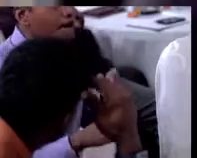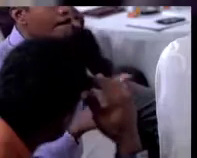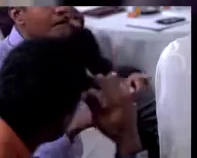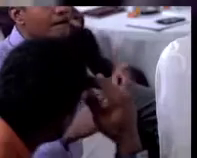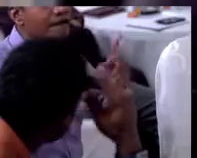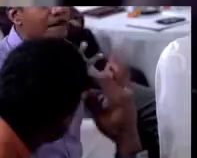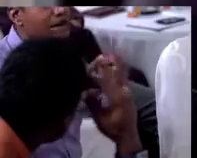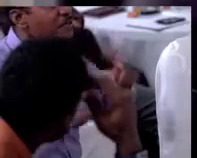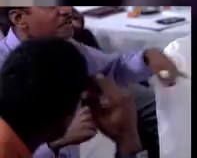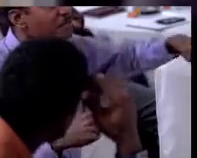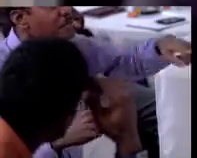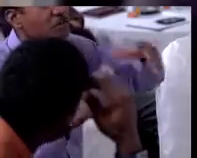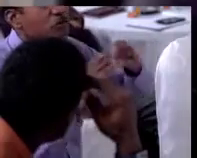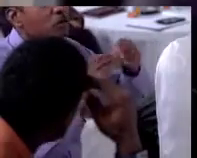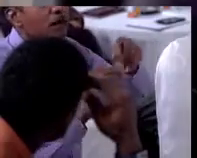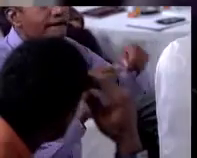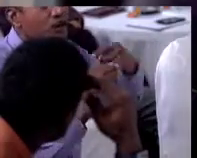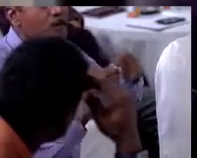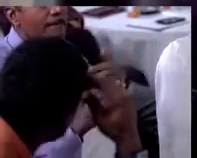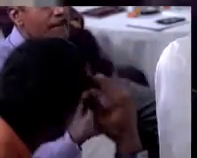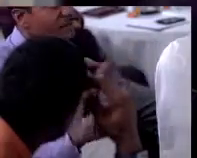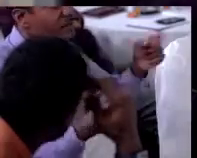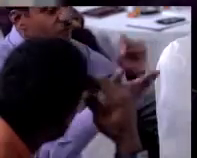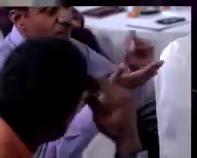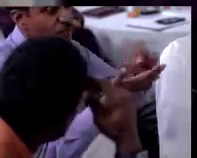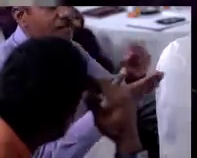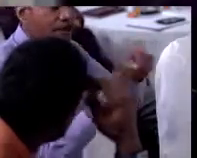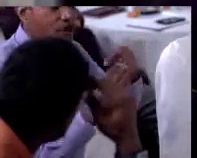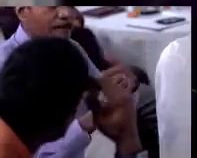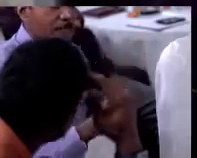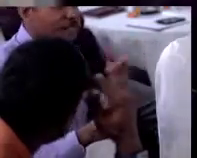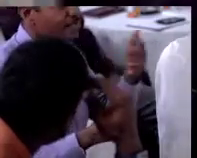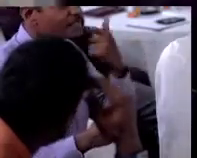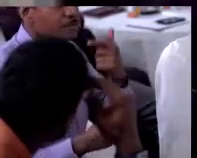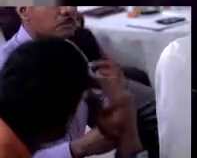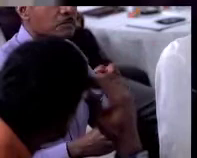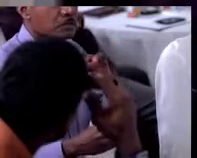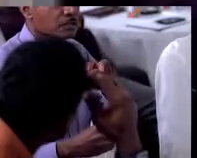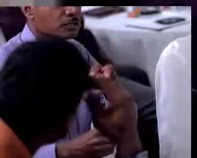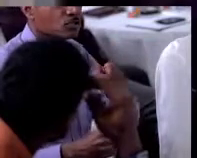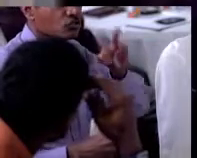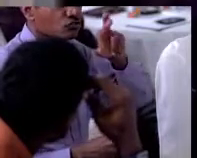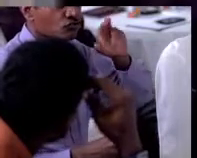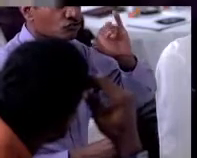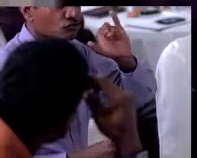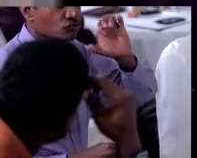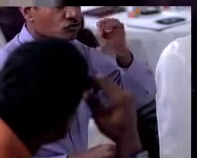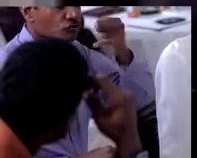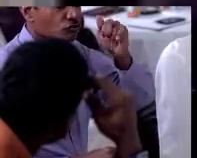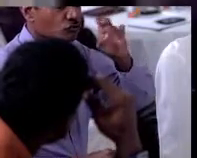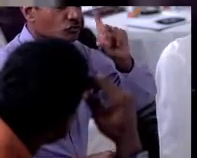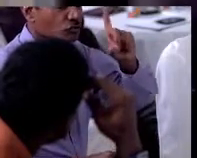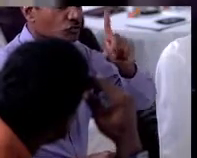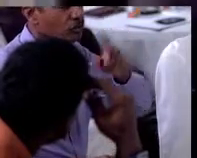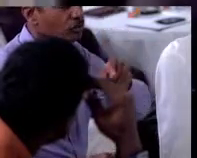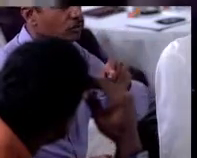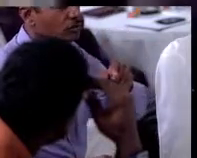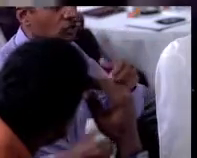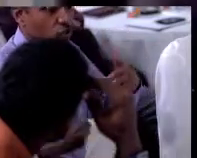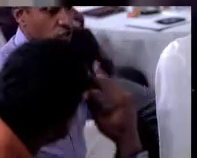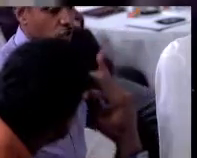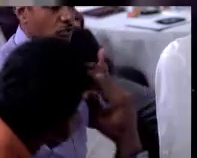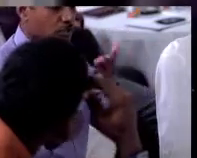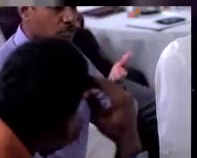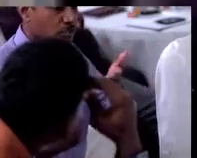seeing talented Richard Young, so-and-so, and I used to be like, what the hell are they writing that for? What is my talent? I can't do anything. But